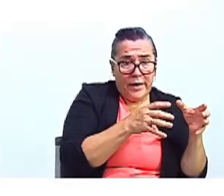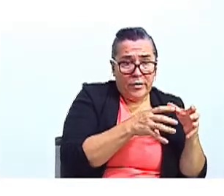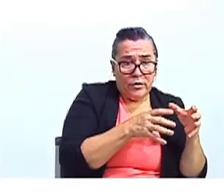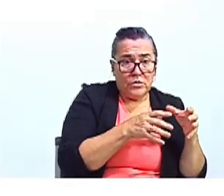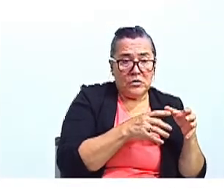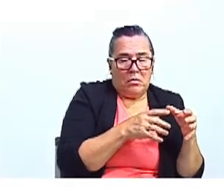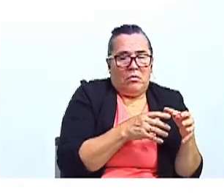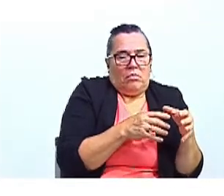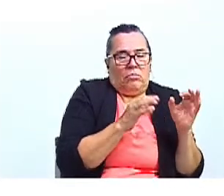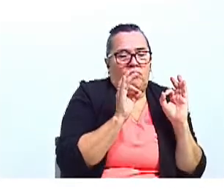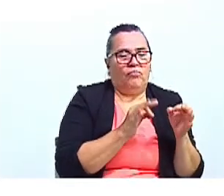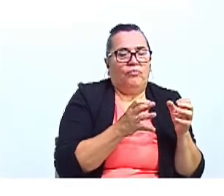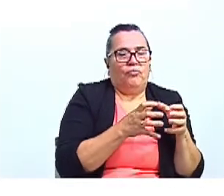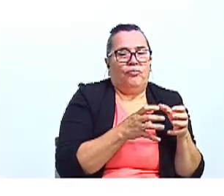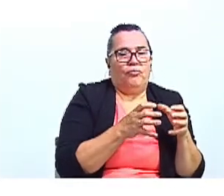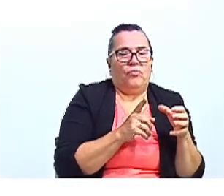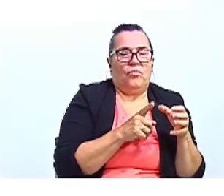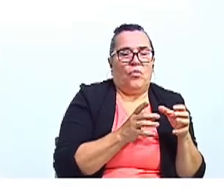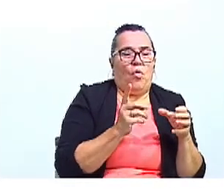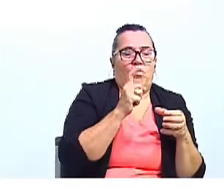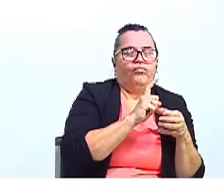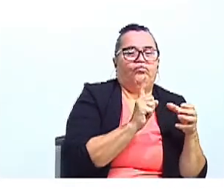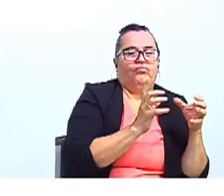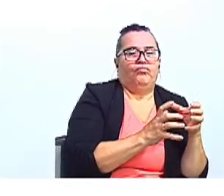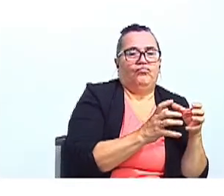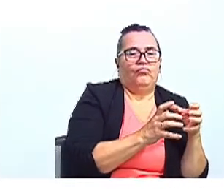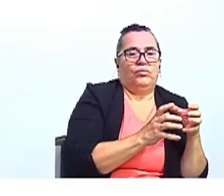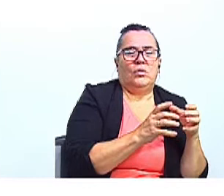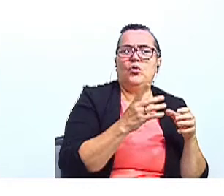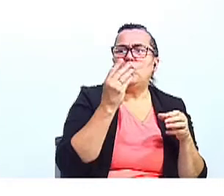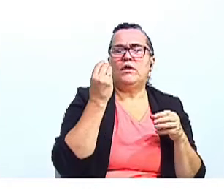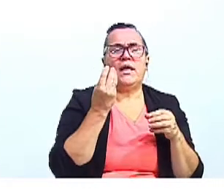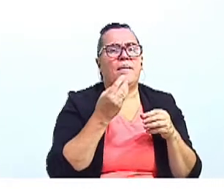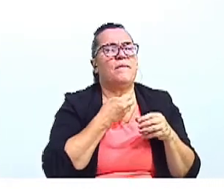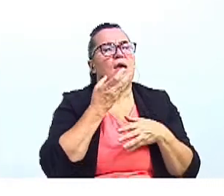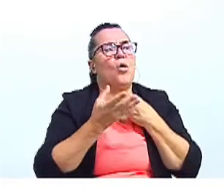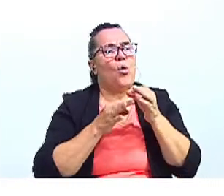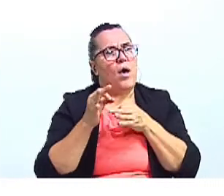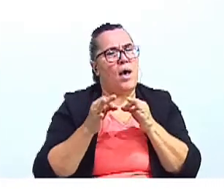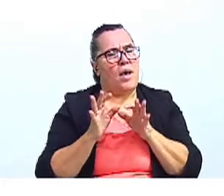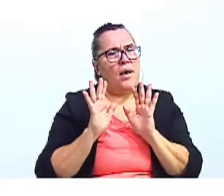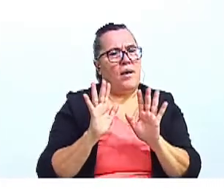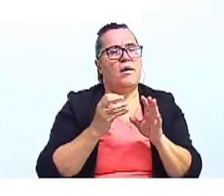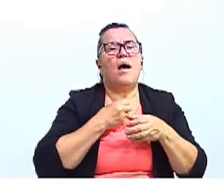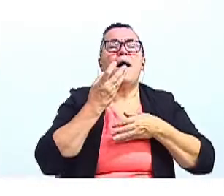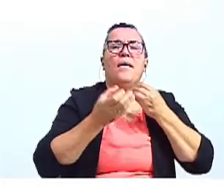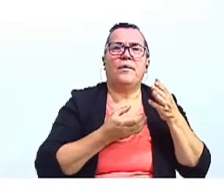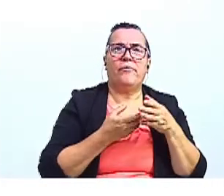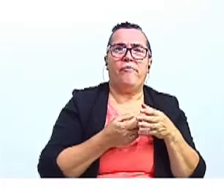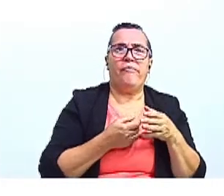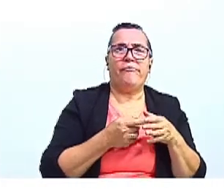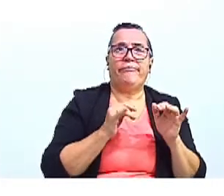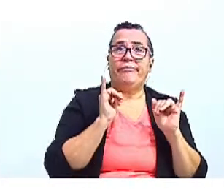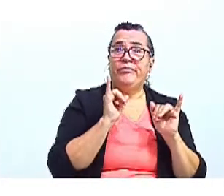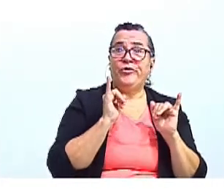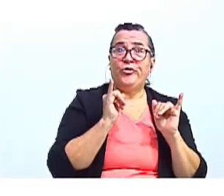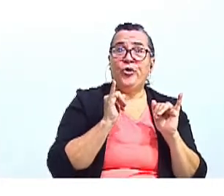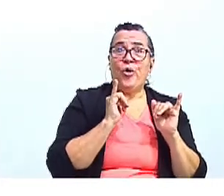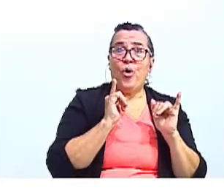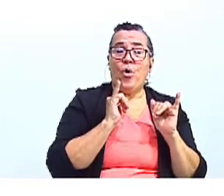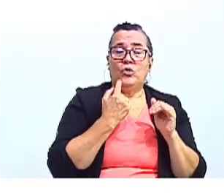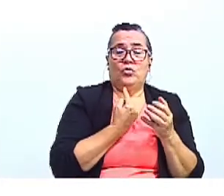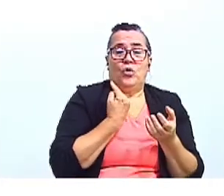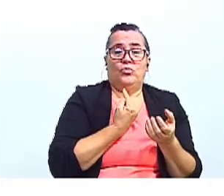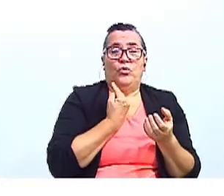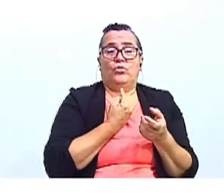suddenly turned into a clique, don't be afraid to speak up. Don't take it out on